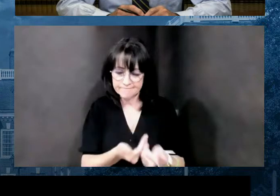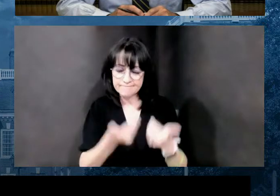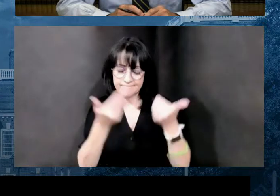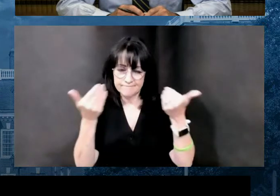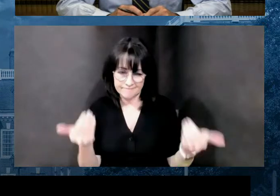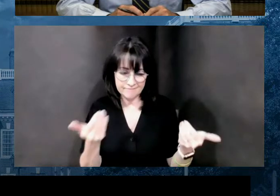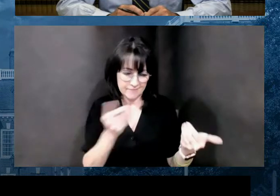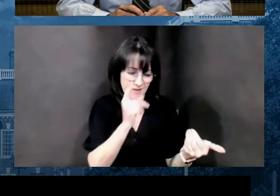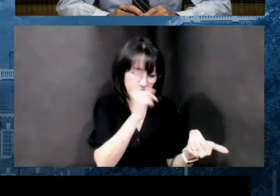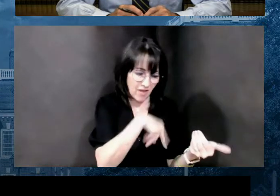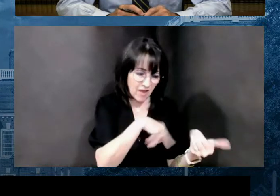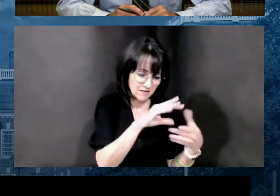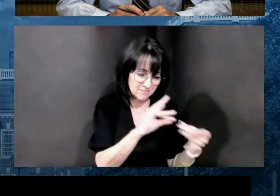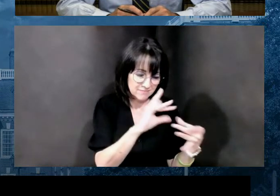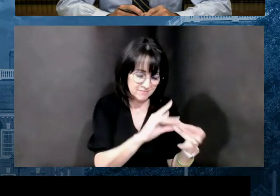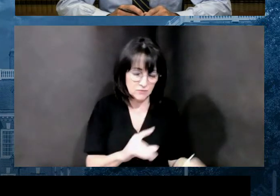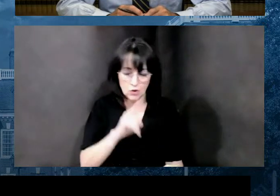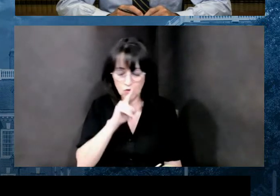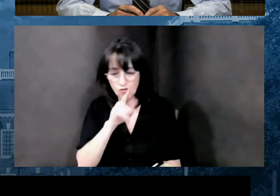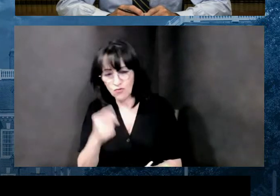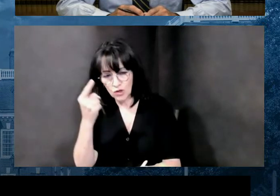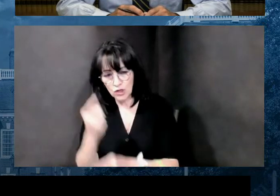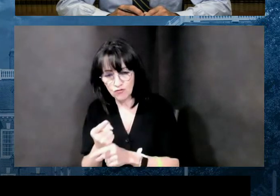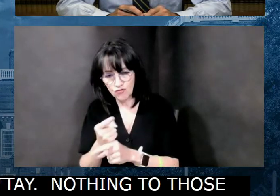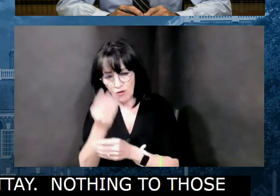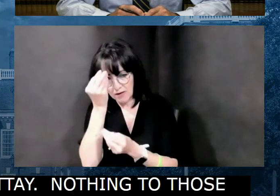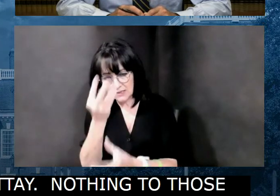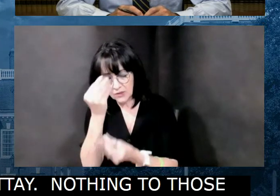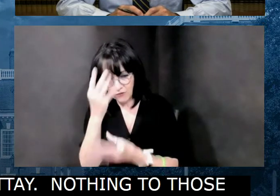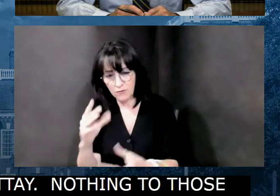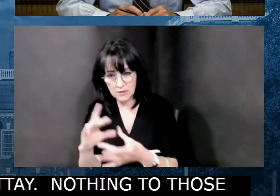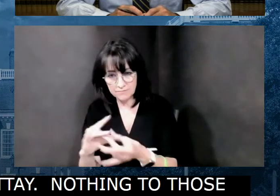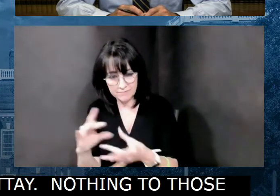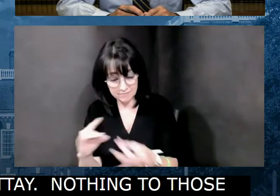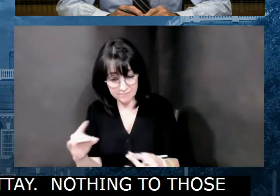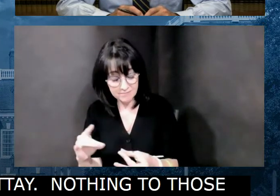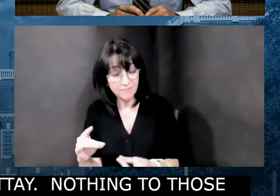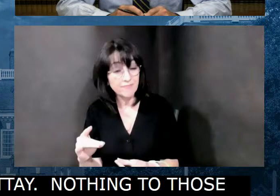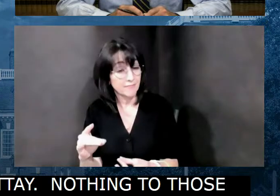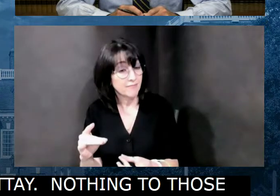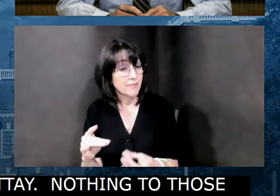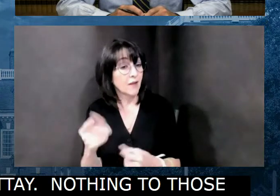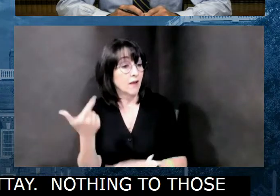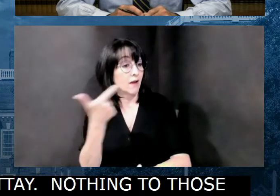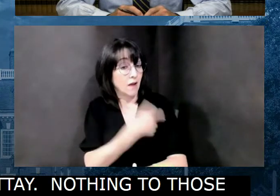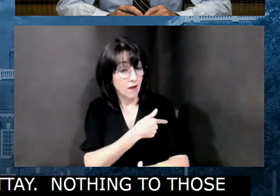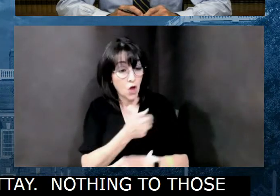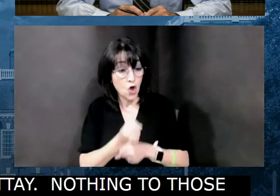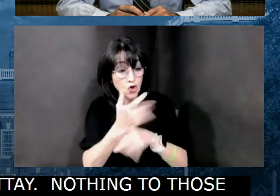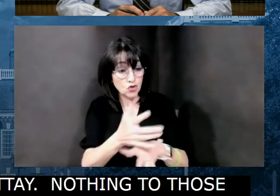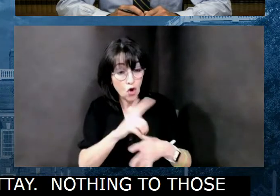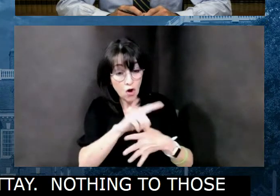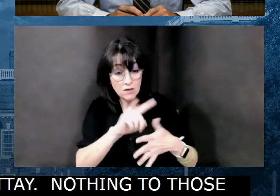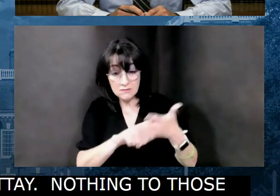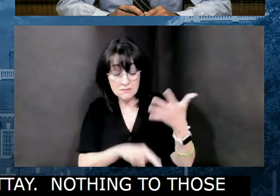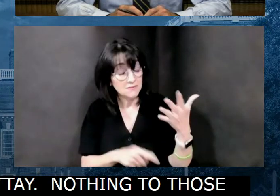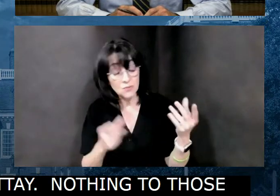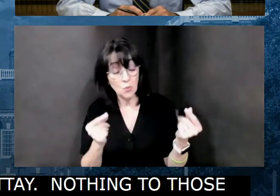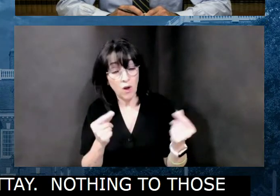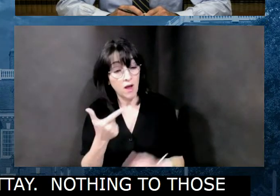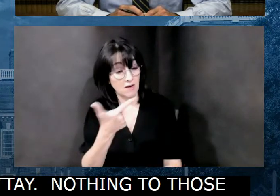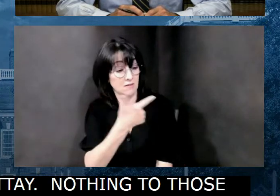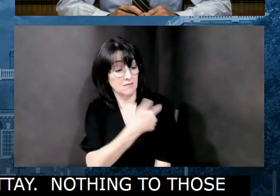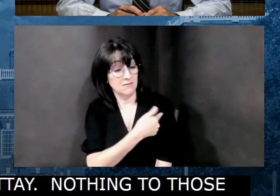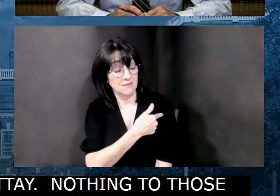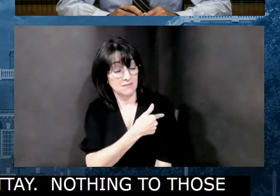incredibly effective in preventing serious illness, hospitalization, and death from COVID-19. And we obviously, our senior